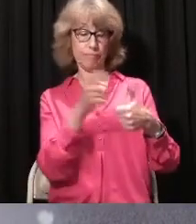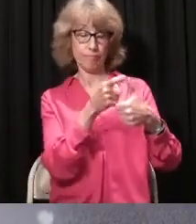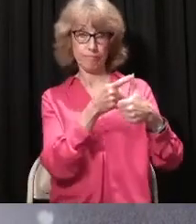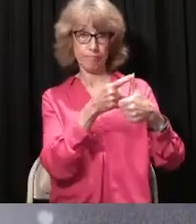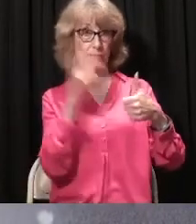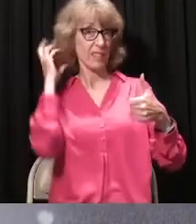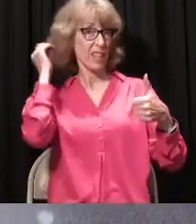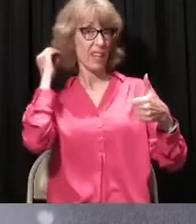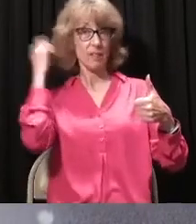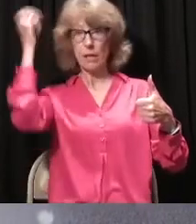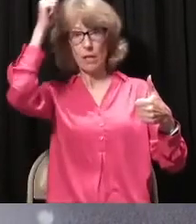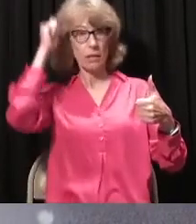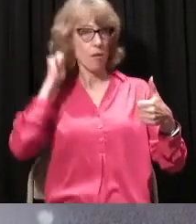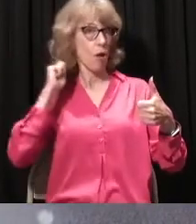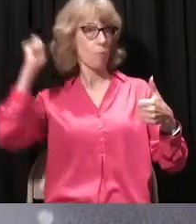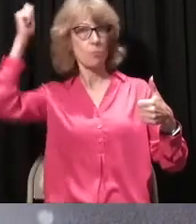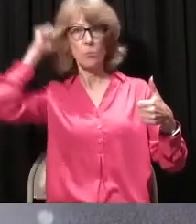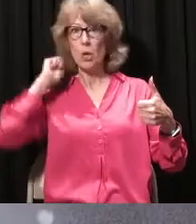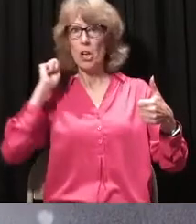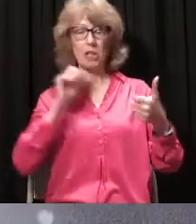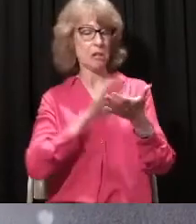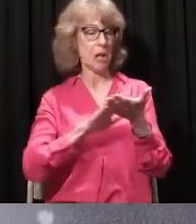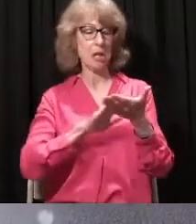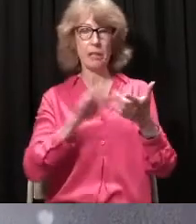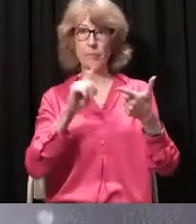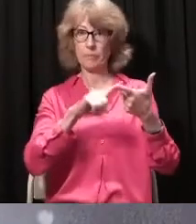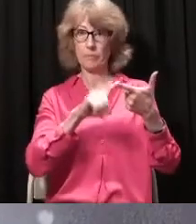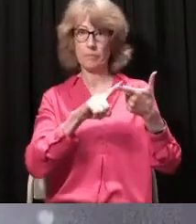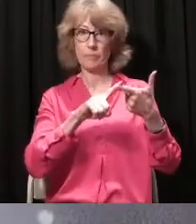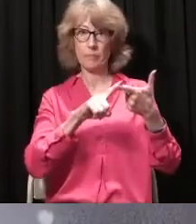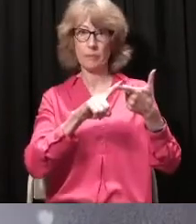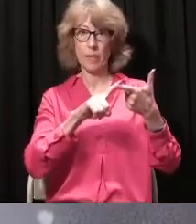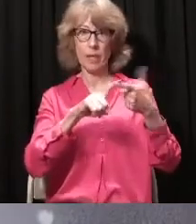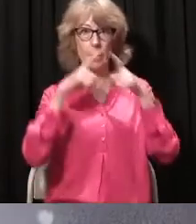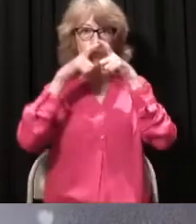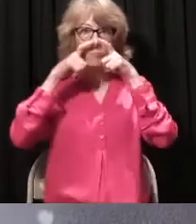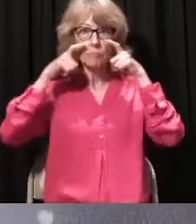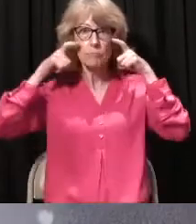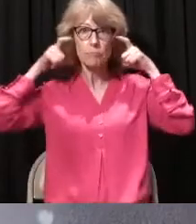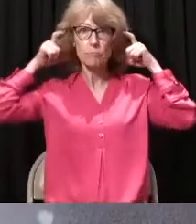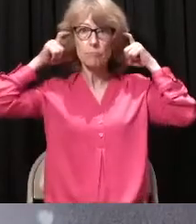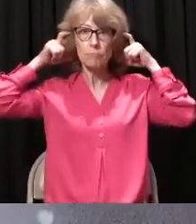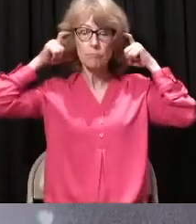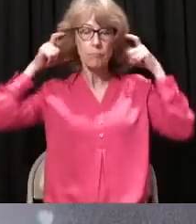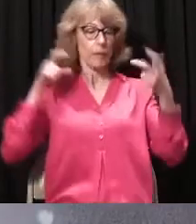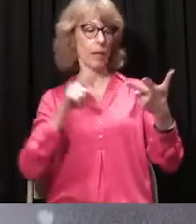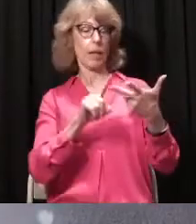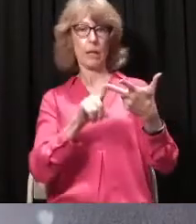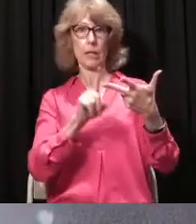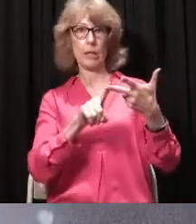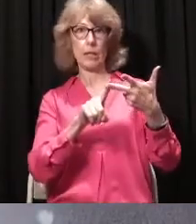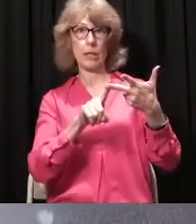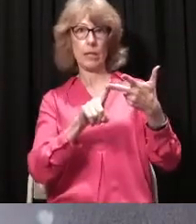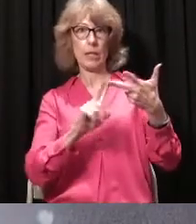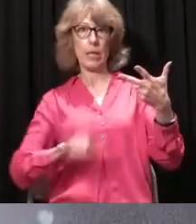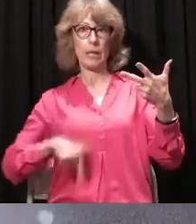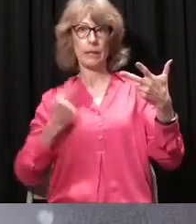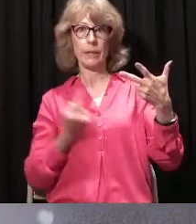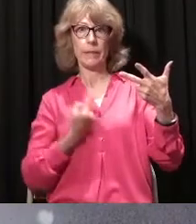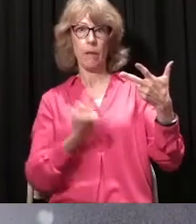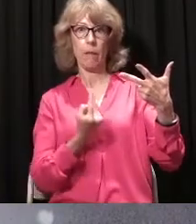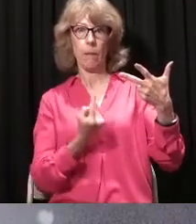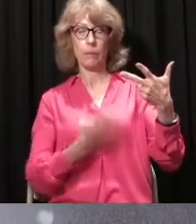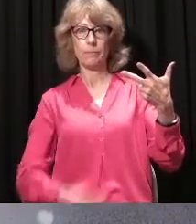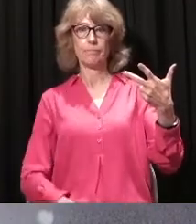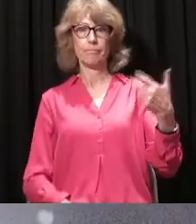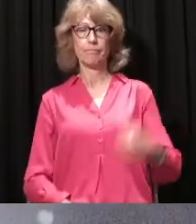unkempt. Number 2, cover the lower part of their face. And number 3, they must live alone. Isn't that great? There's